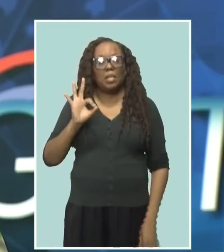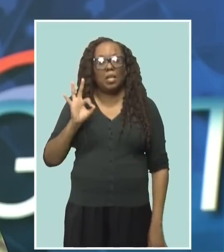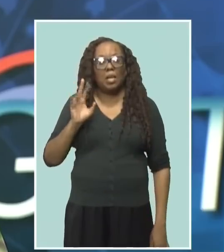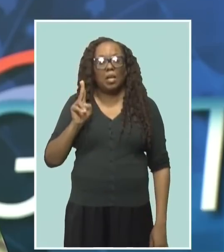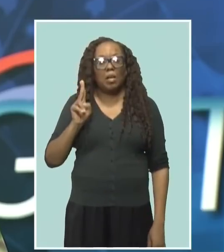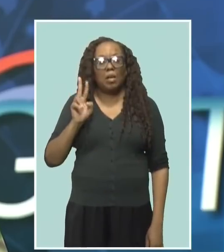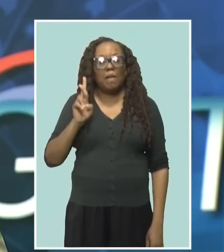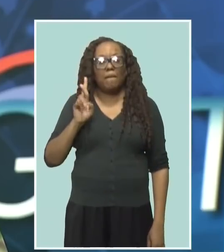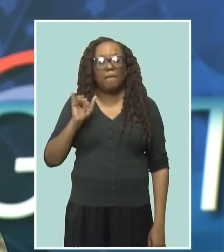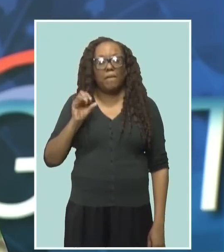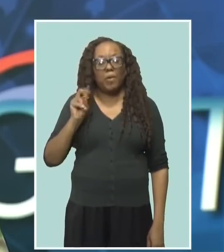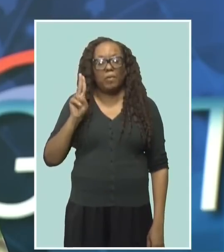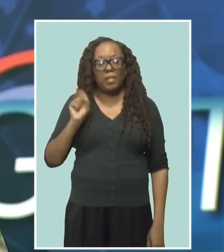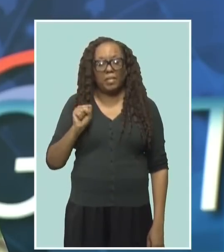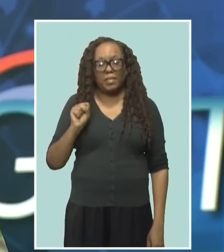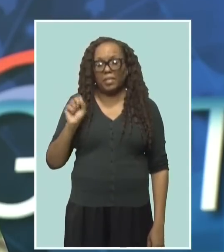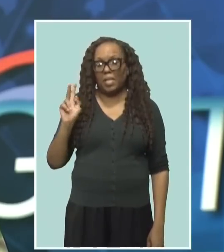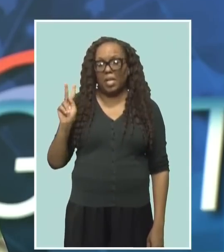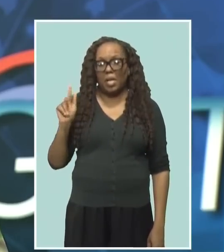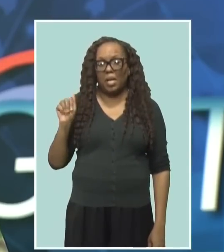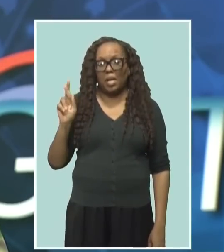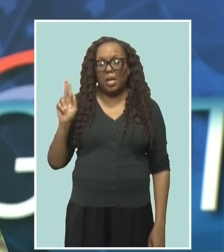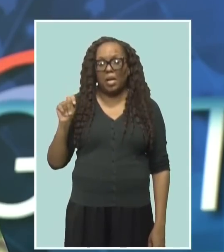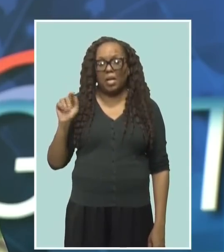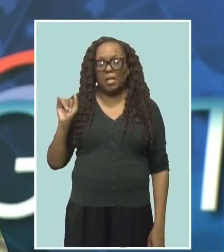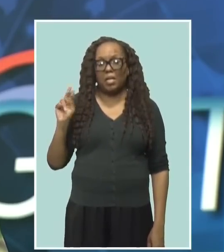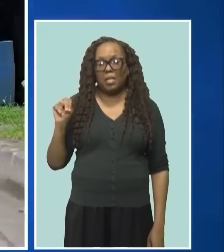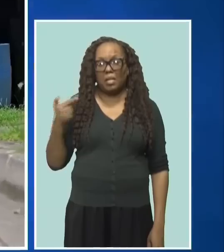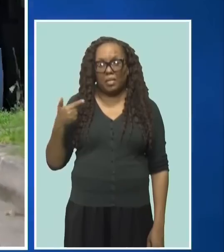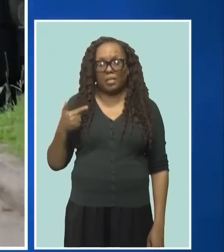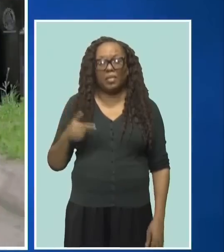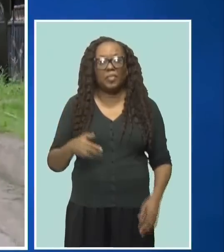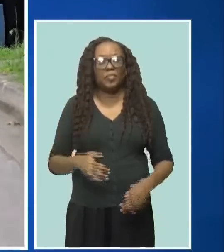engineer Jeremiah Cadogan. Trevor Thorpe reports.